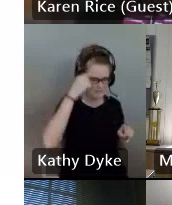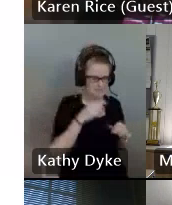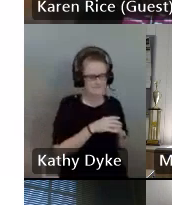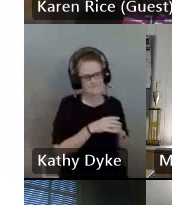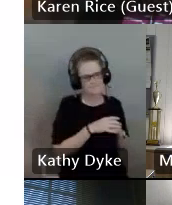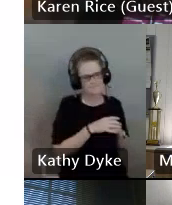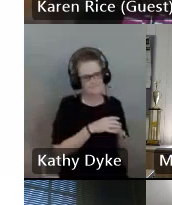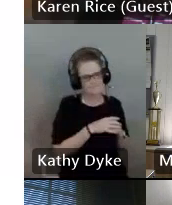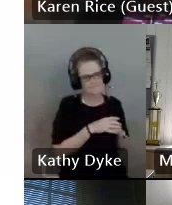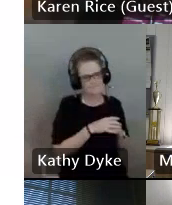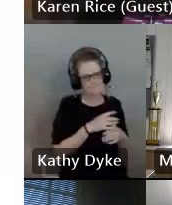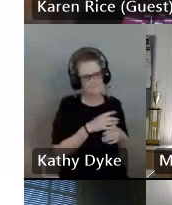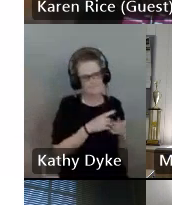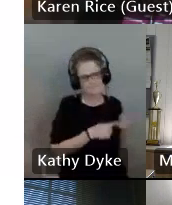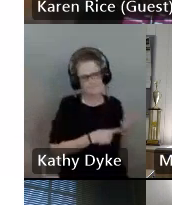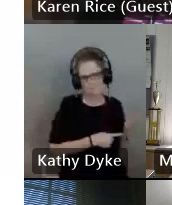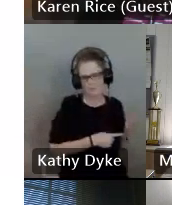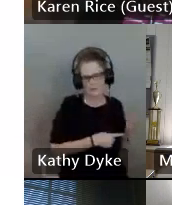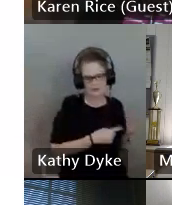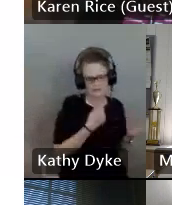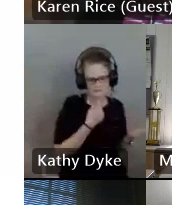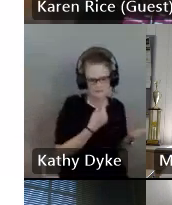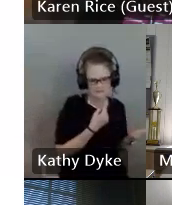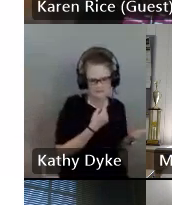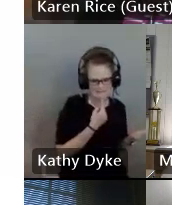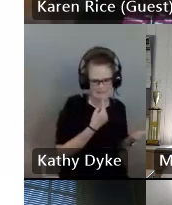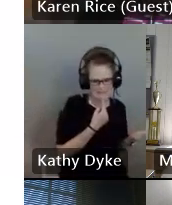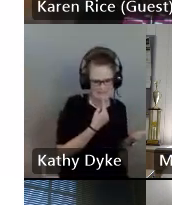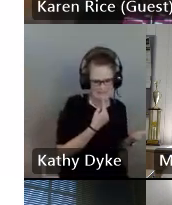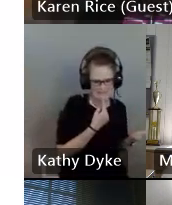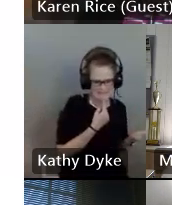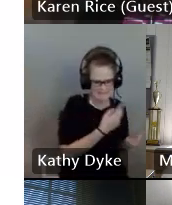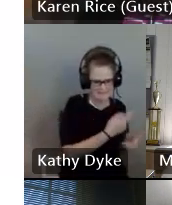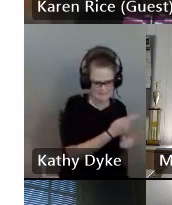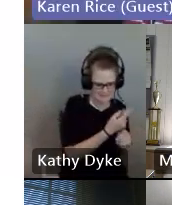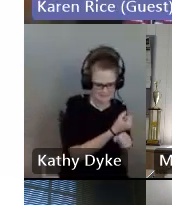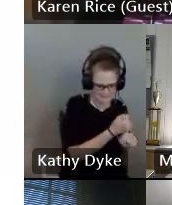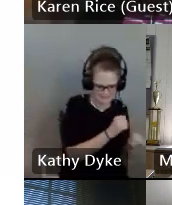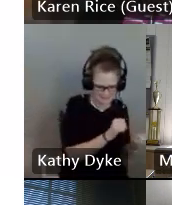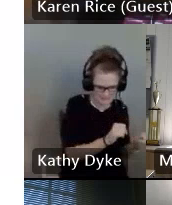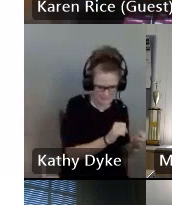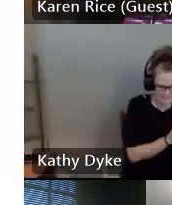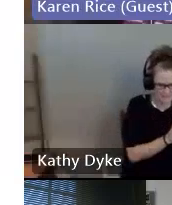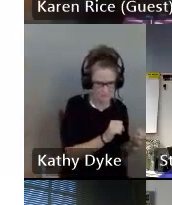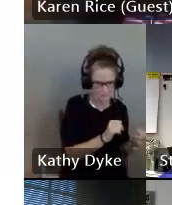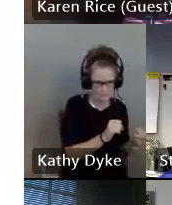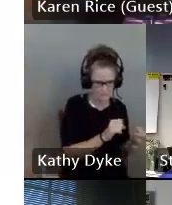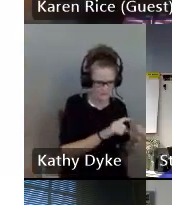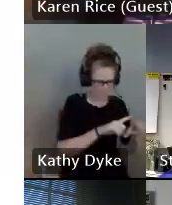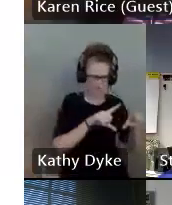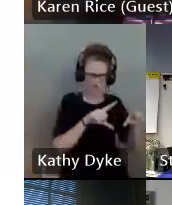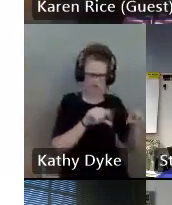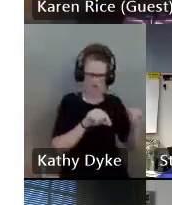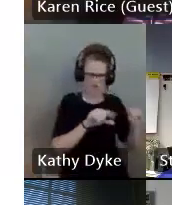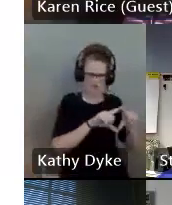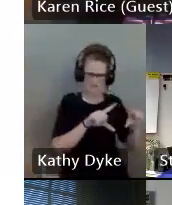how do you safeguard, or what happens when you have all these cards,